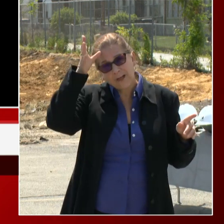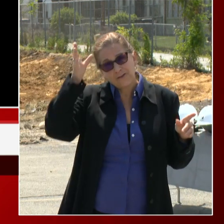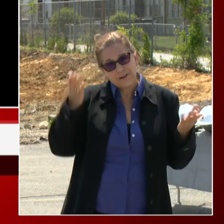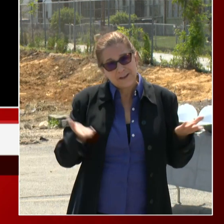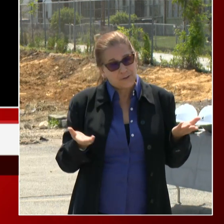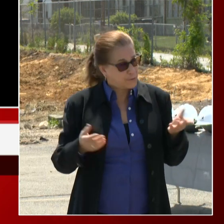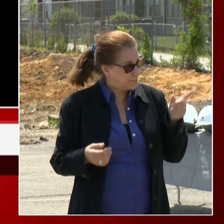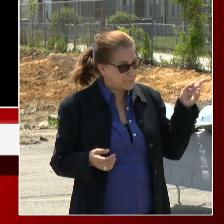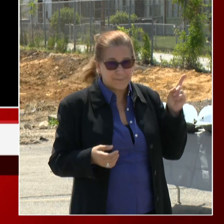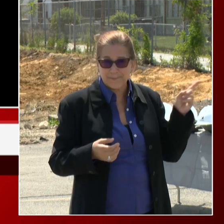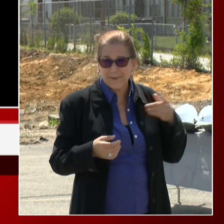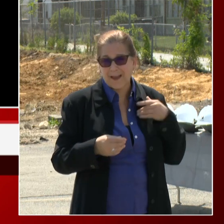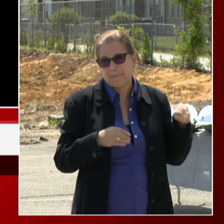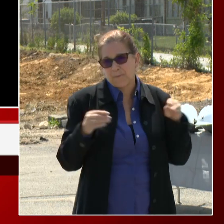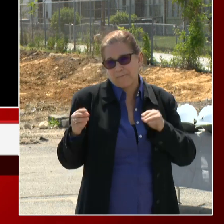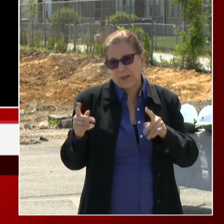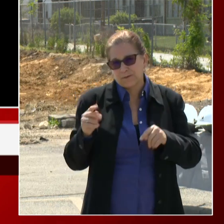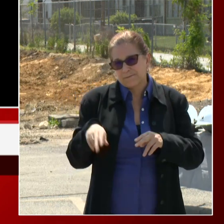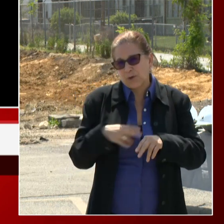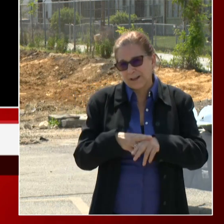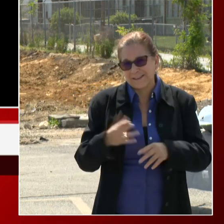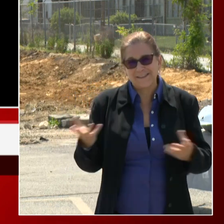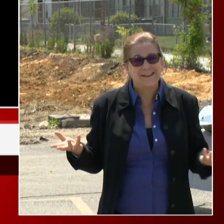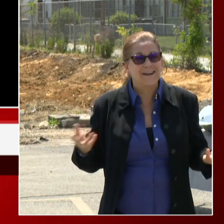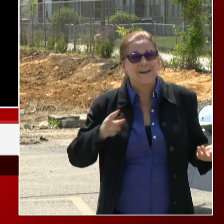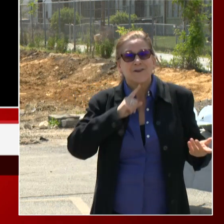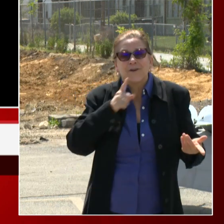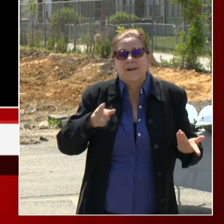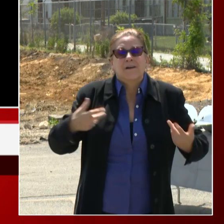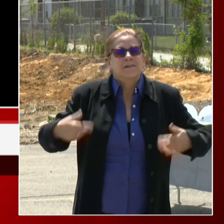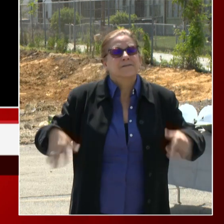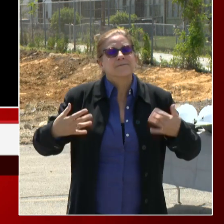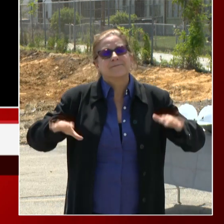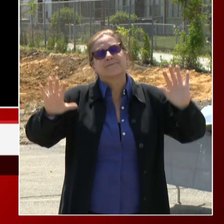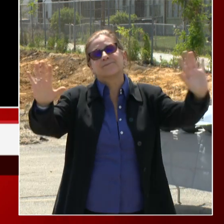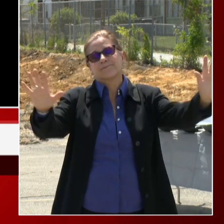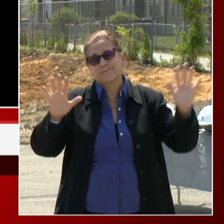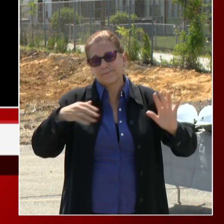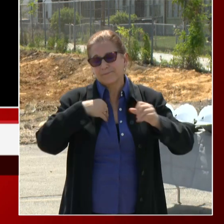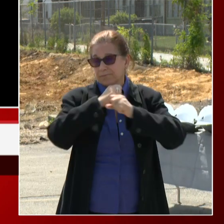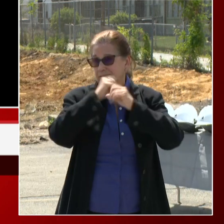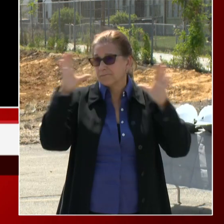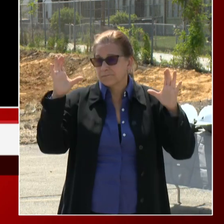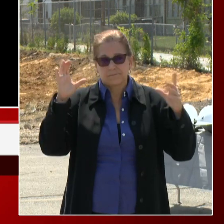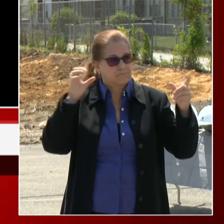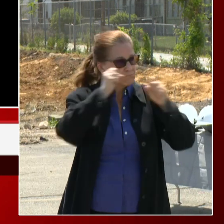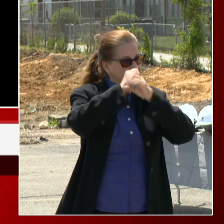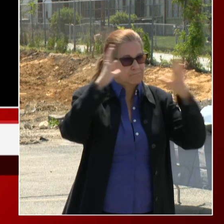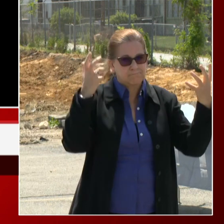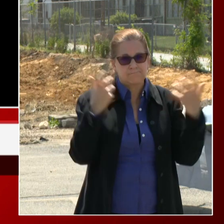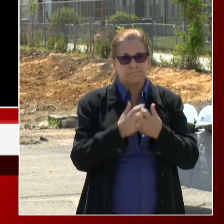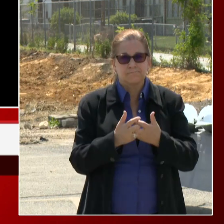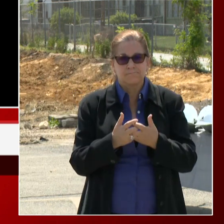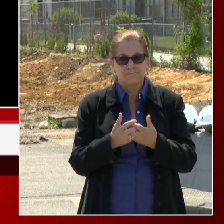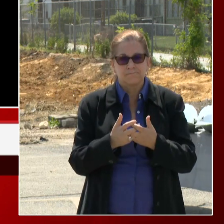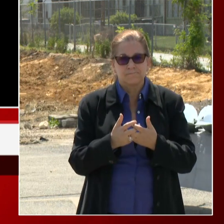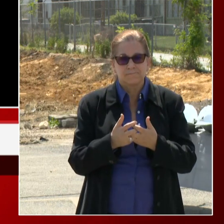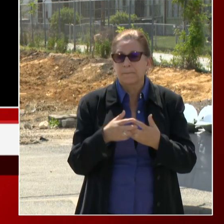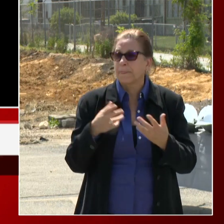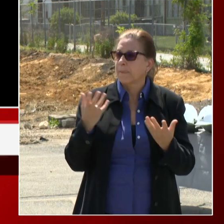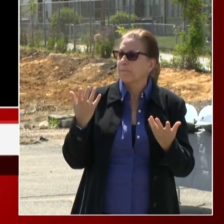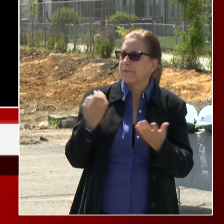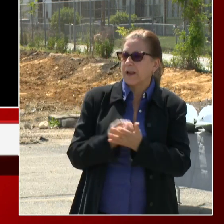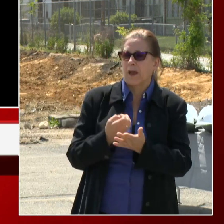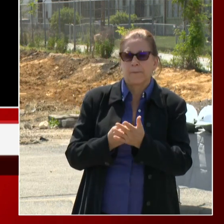The leadership, I think, has a great vision for the major economic development that can